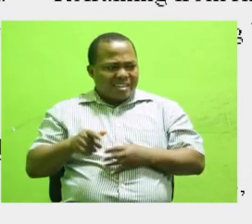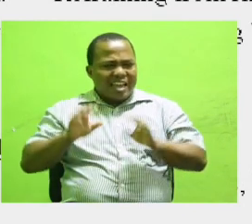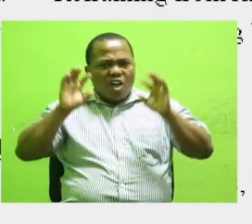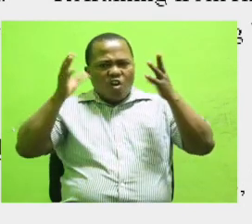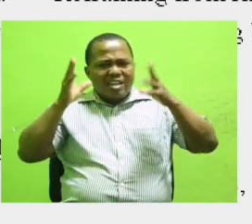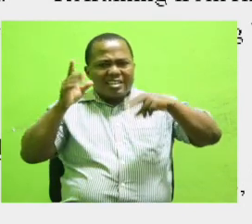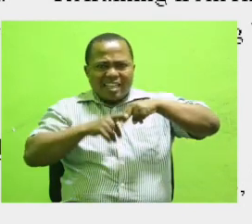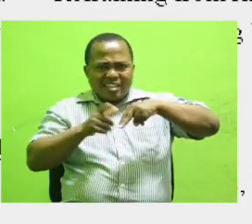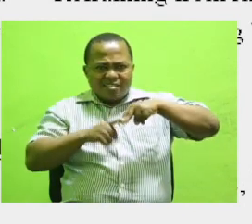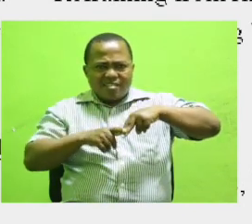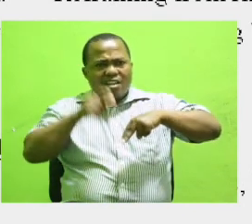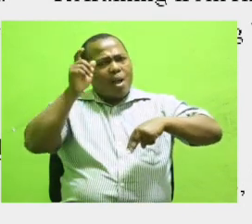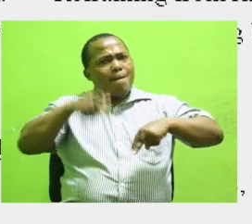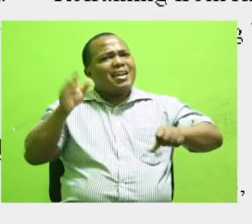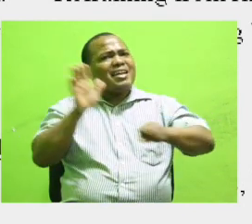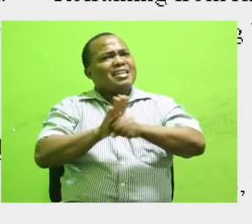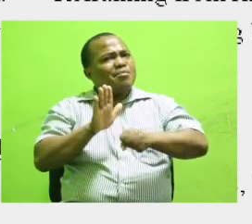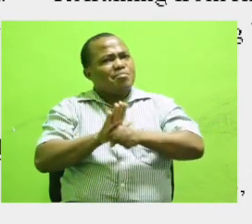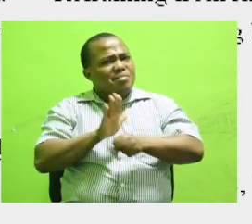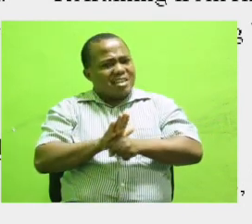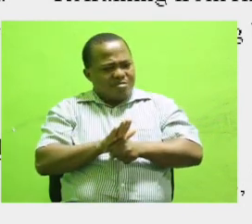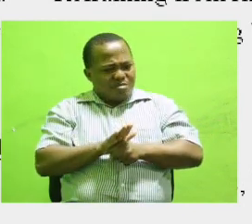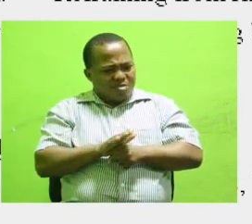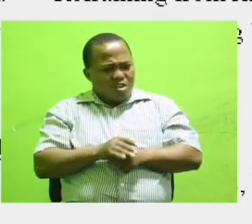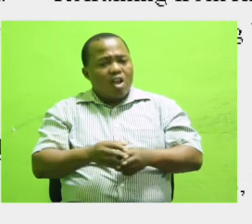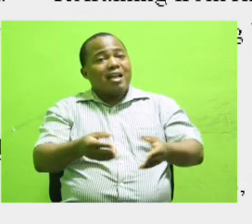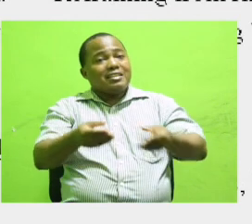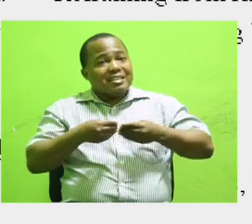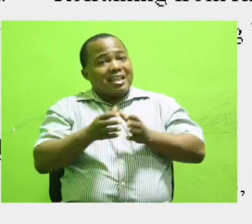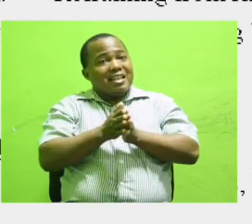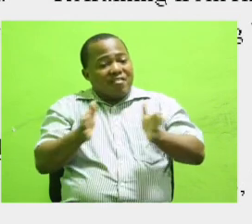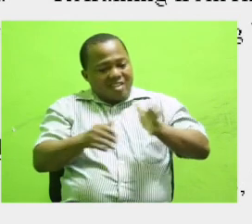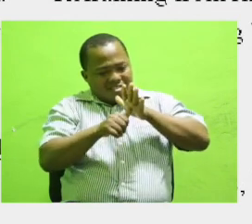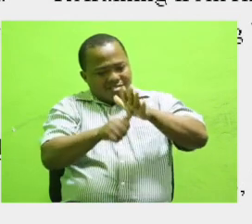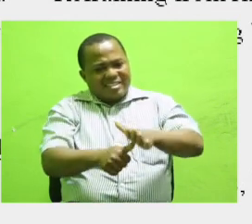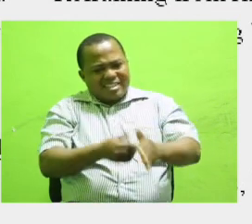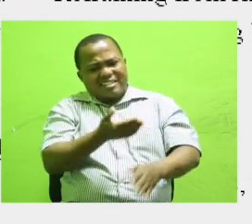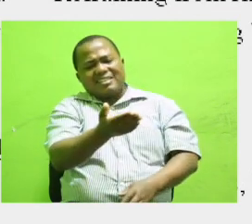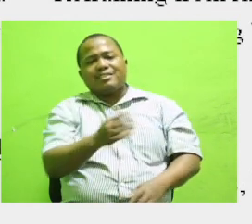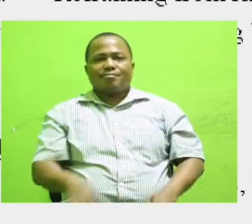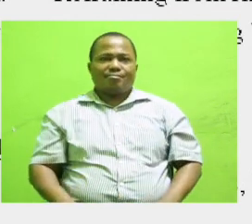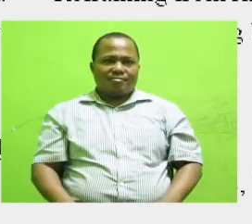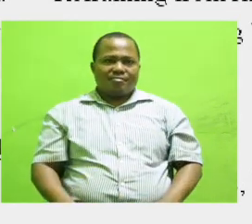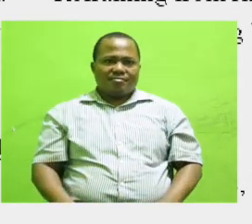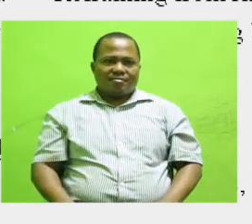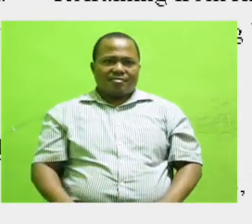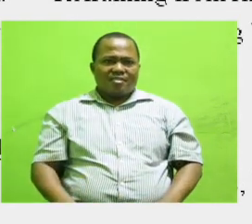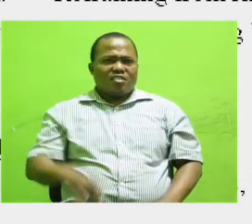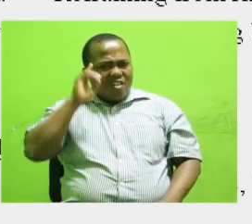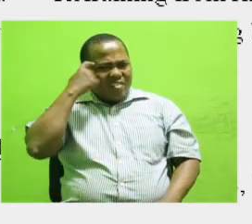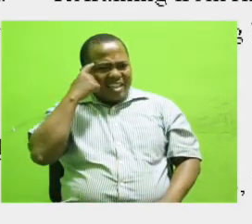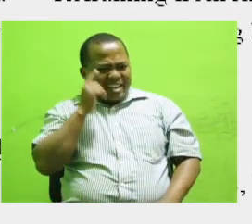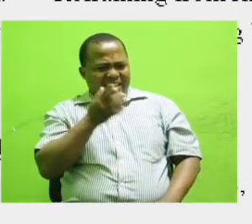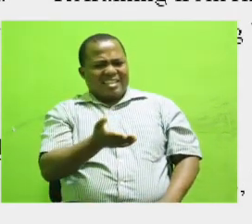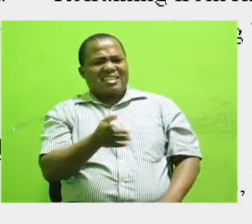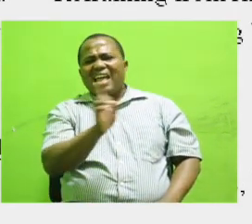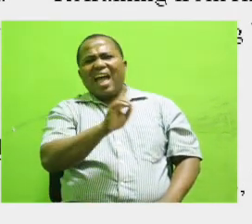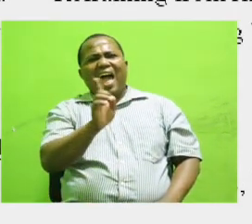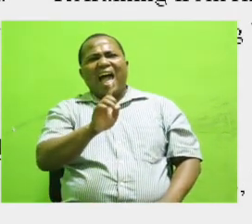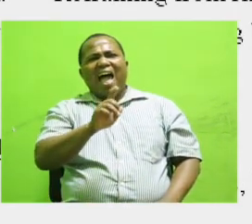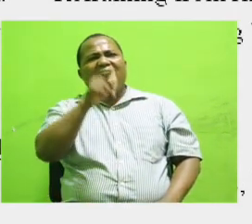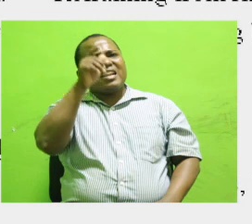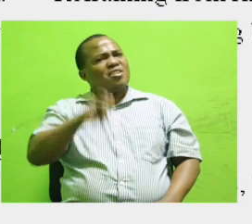the family, the victim, and the government, and the whole society since you take care of the person. Since